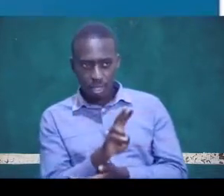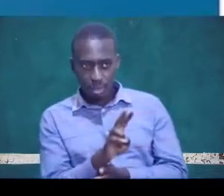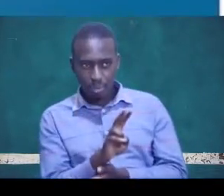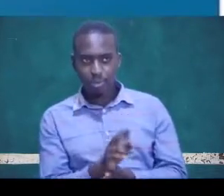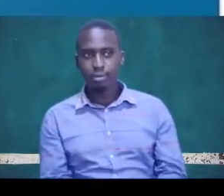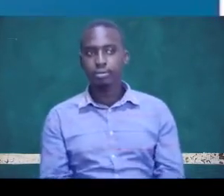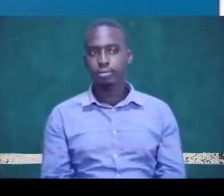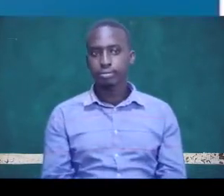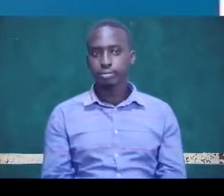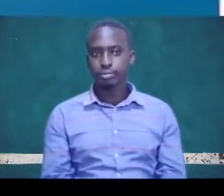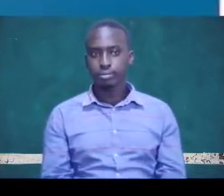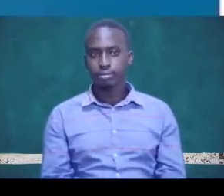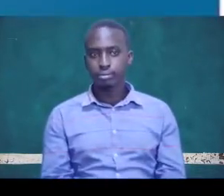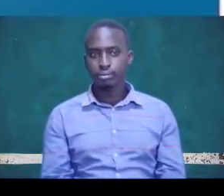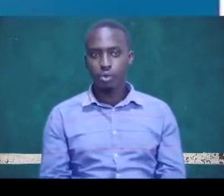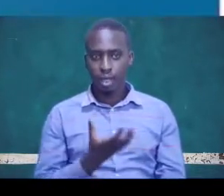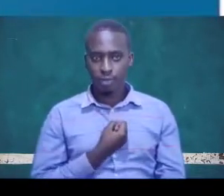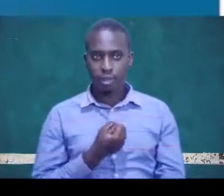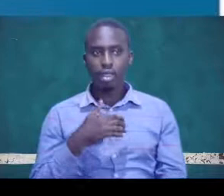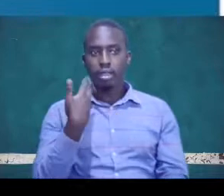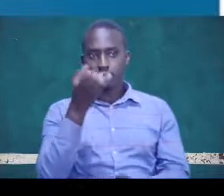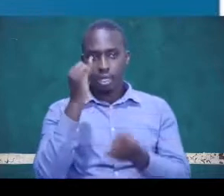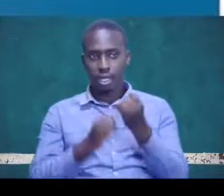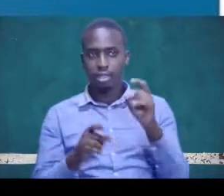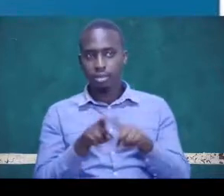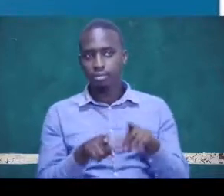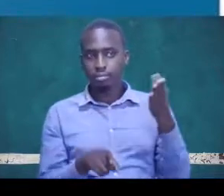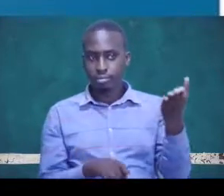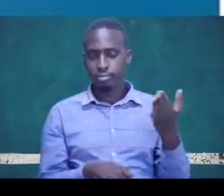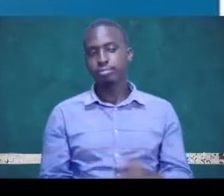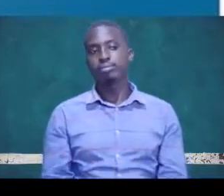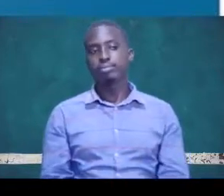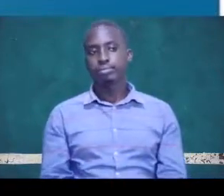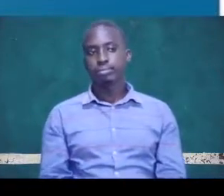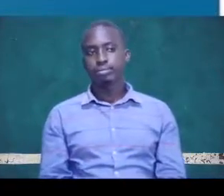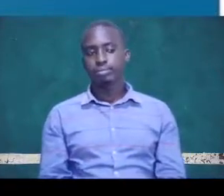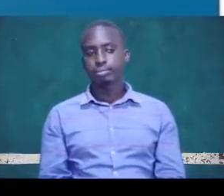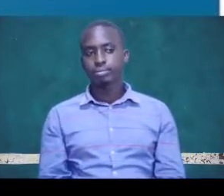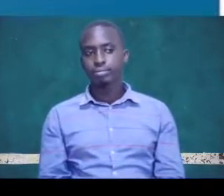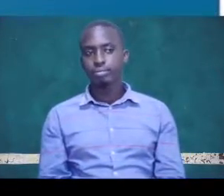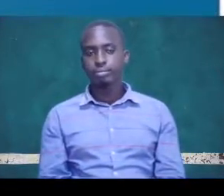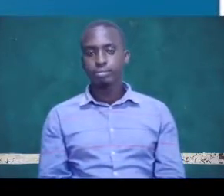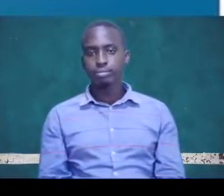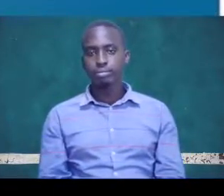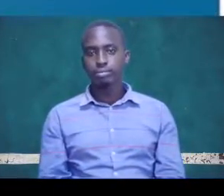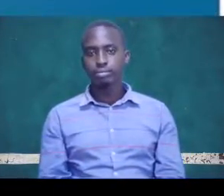have that, and then it ends there. We have nuclear fusion.